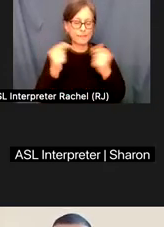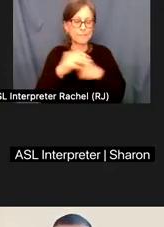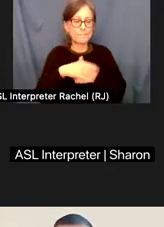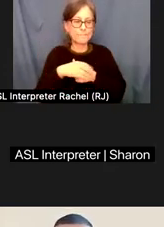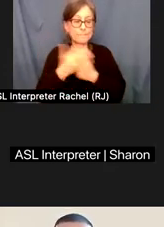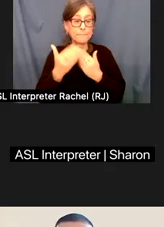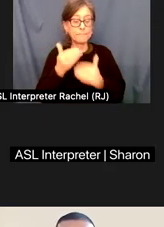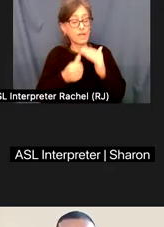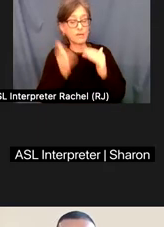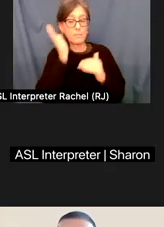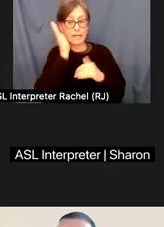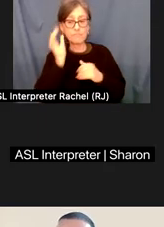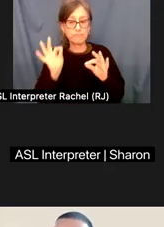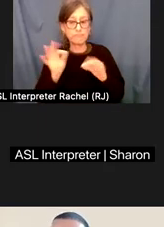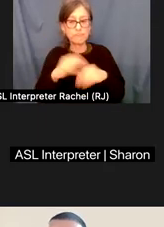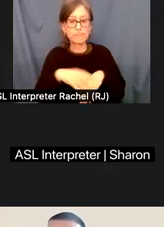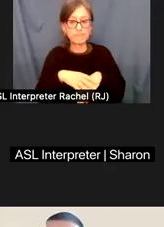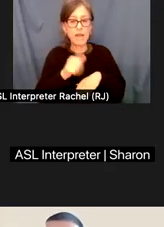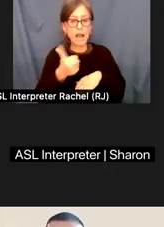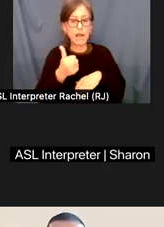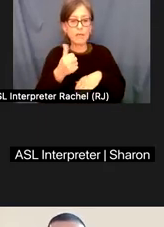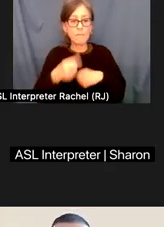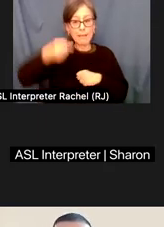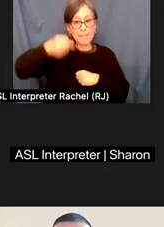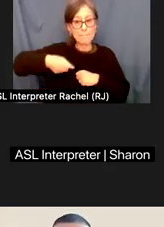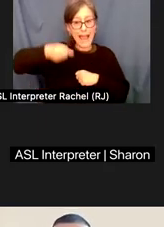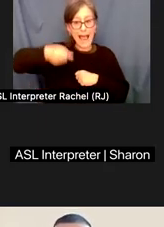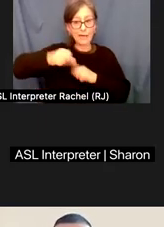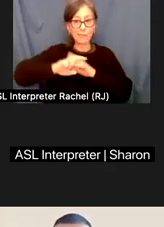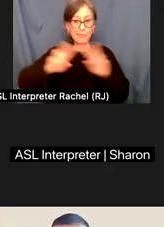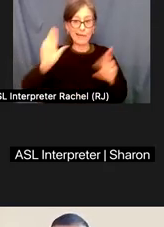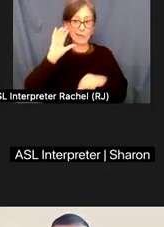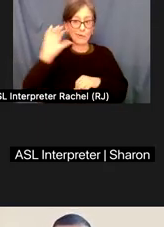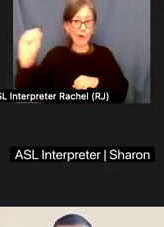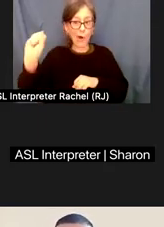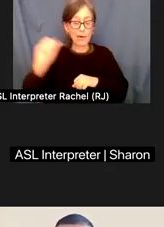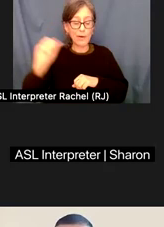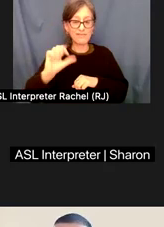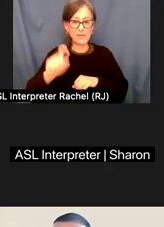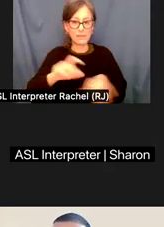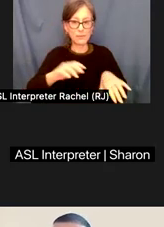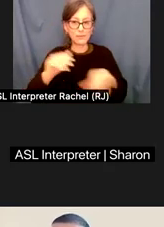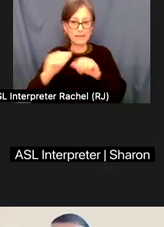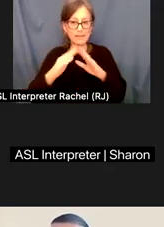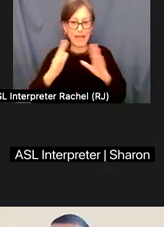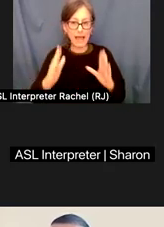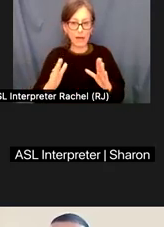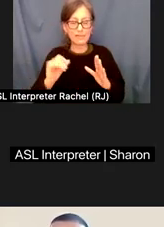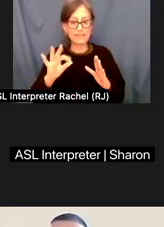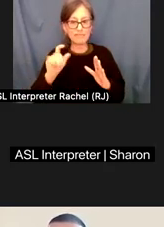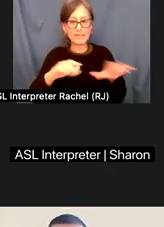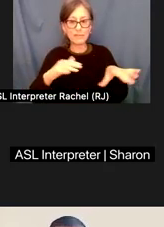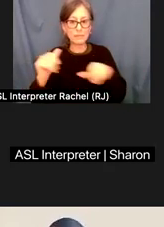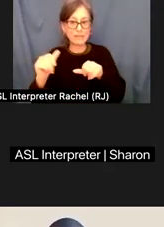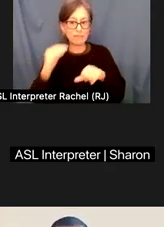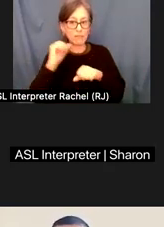your bed, perhaps a bag that you can grab and go. If you need to leave your house, if you need to leave your work,